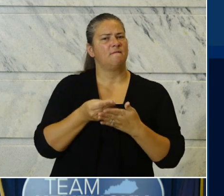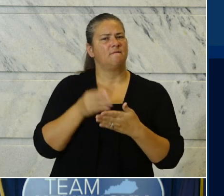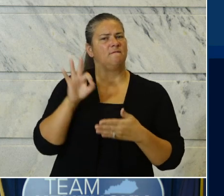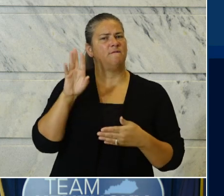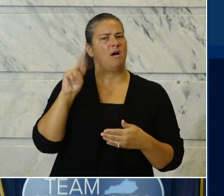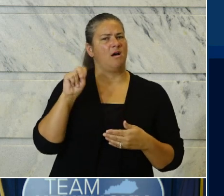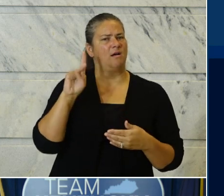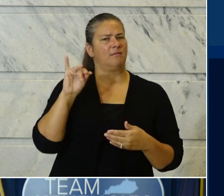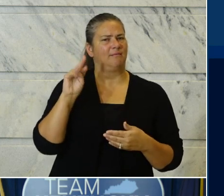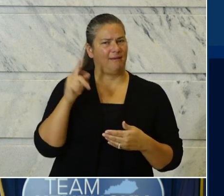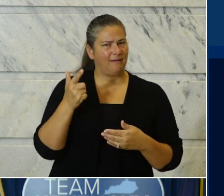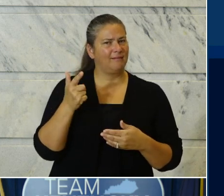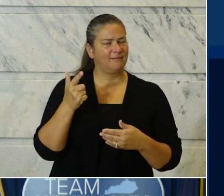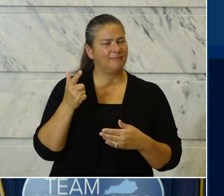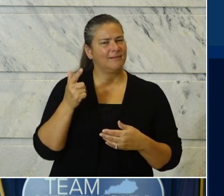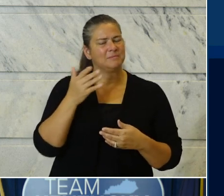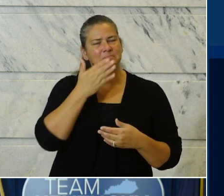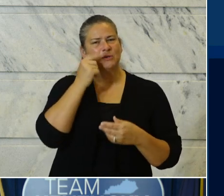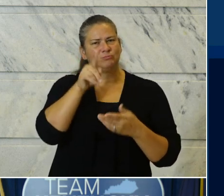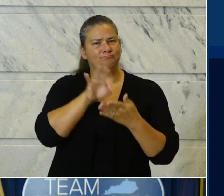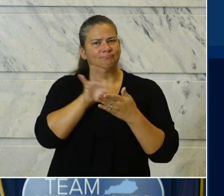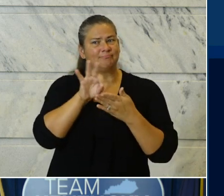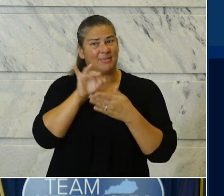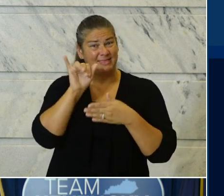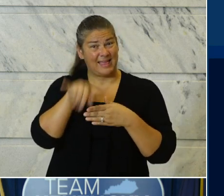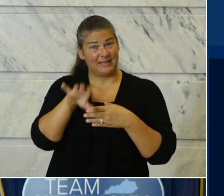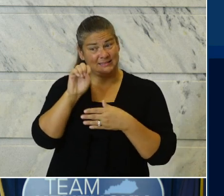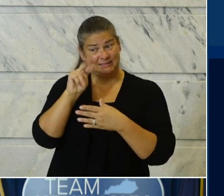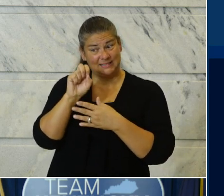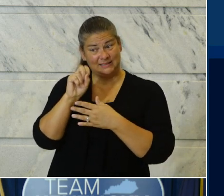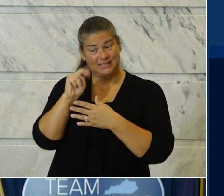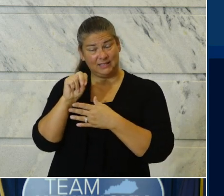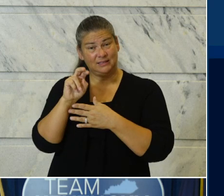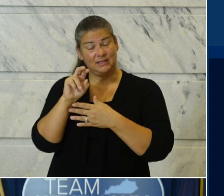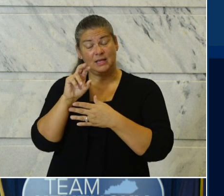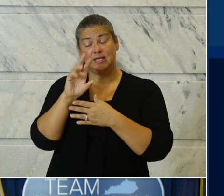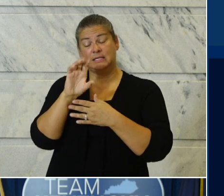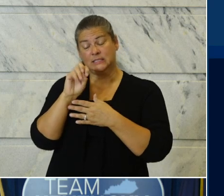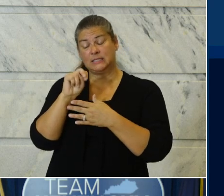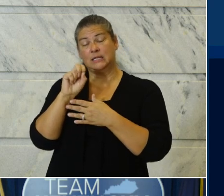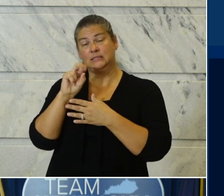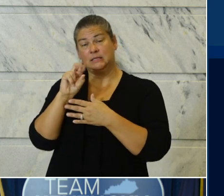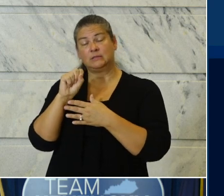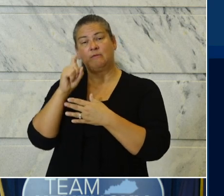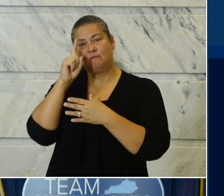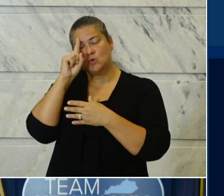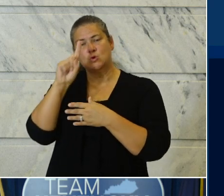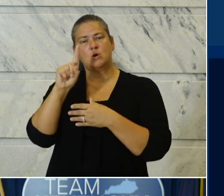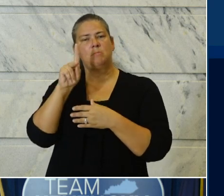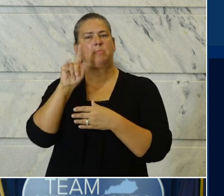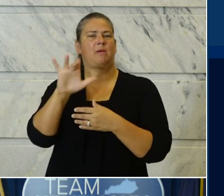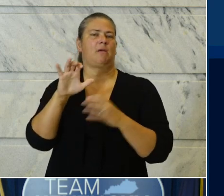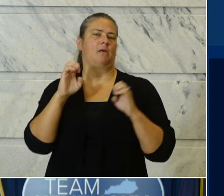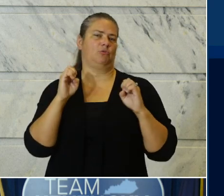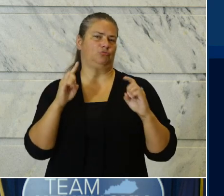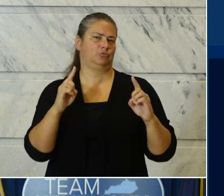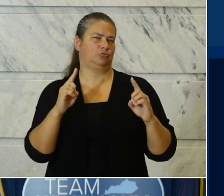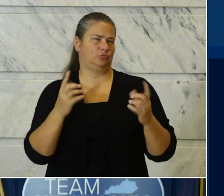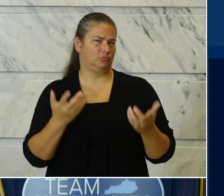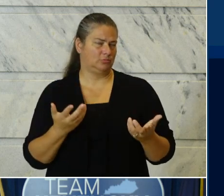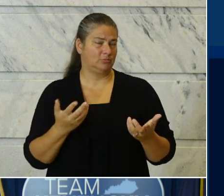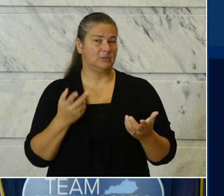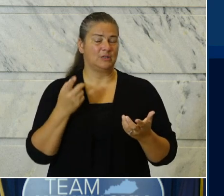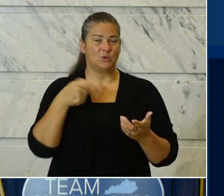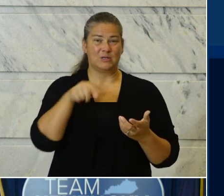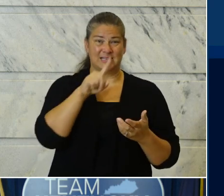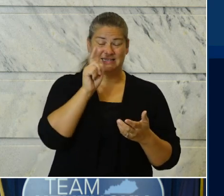areas that we support with that is public education. And so keep in mind that for everybody who knows we need more and better resources